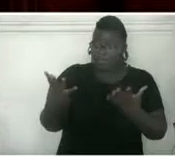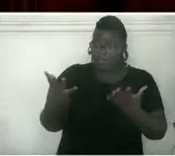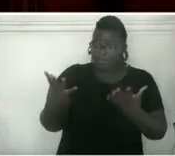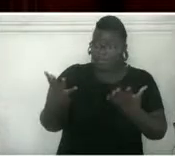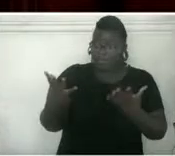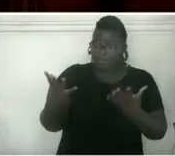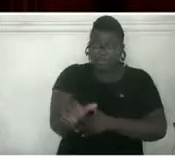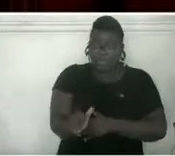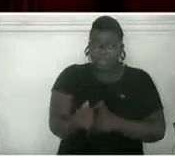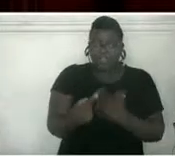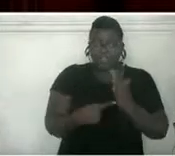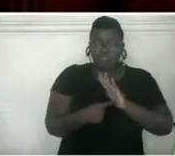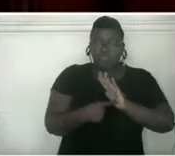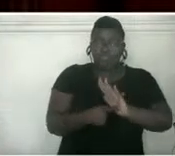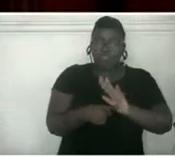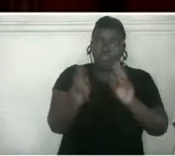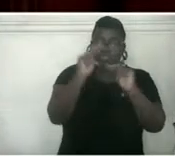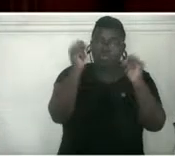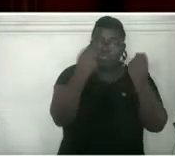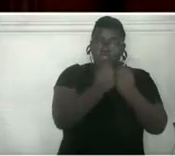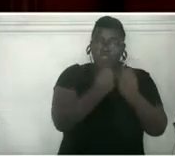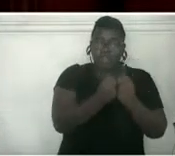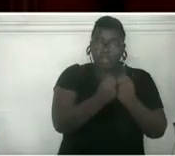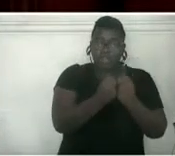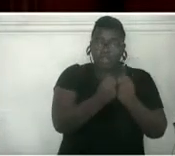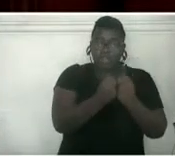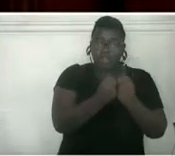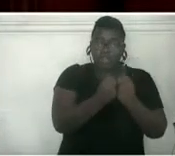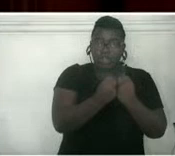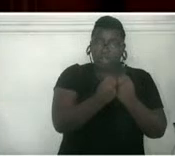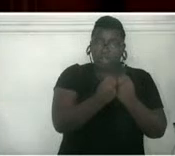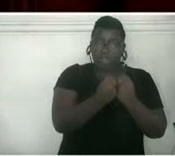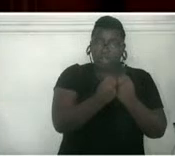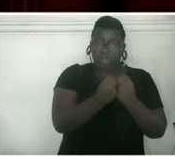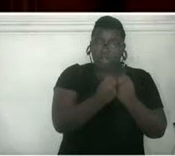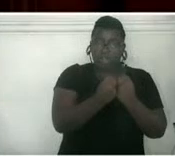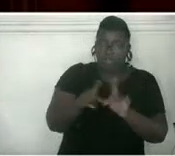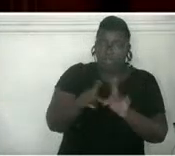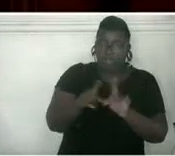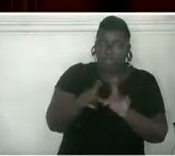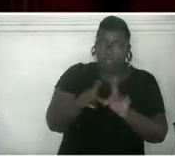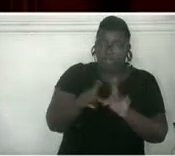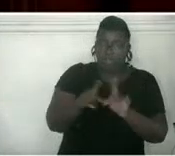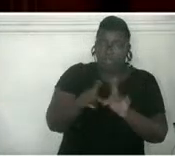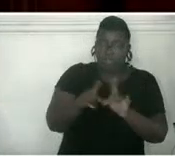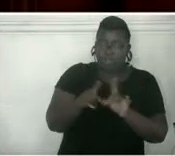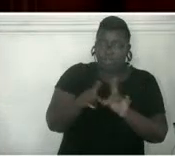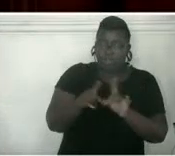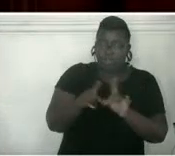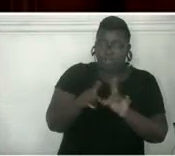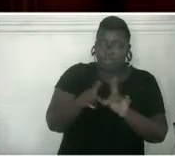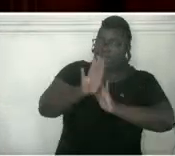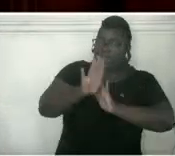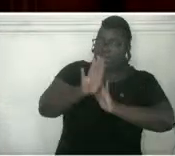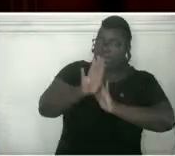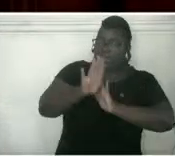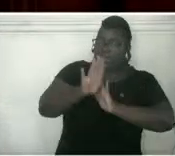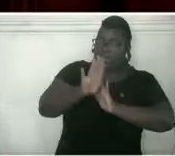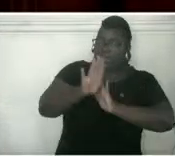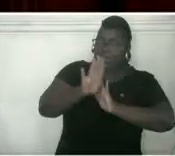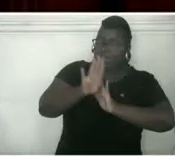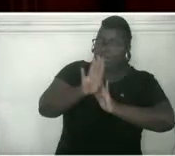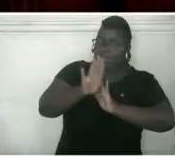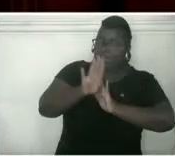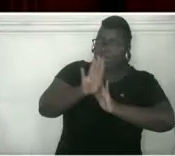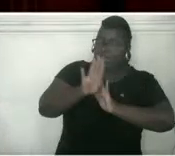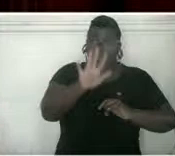gloomy national picture, with a number of unemployed persons increasing from 6.5 in the third quarter